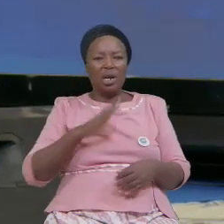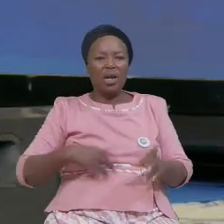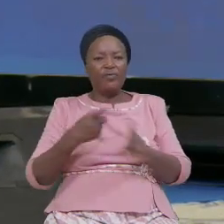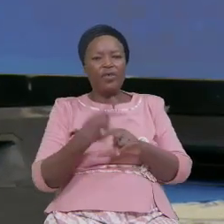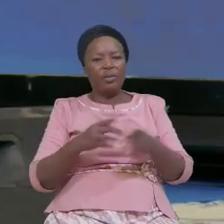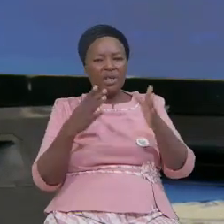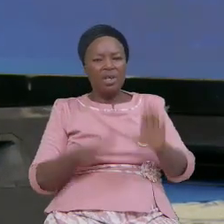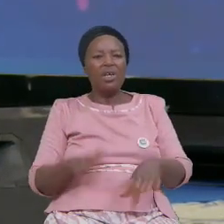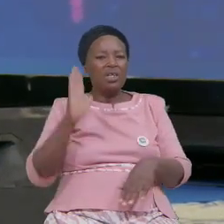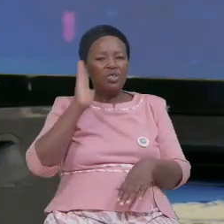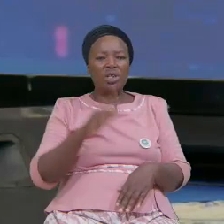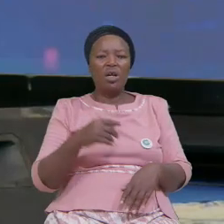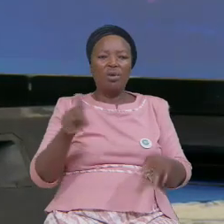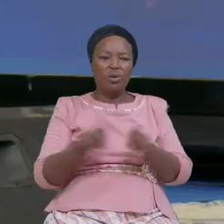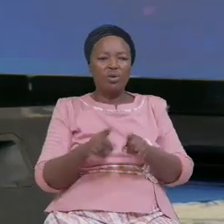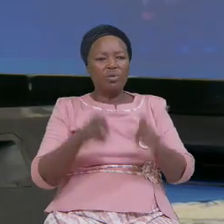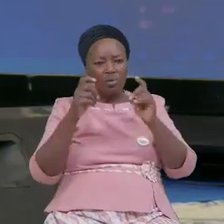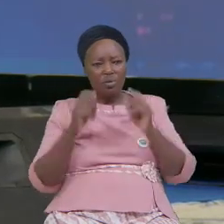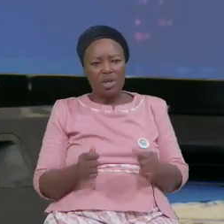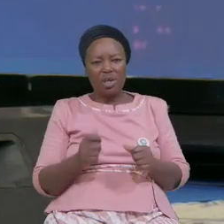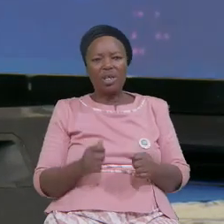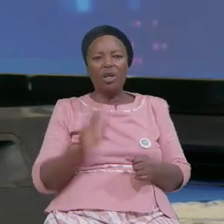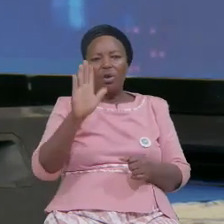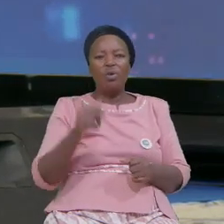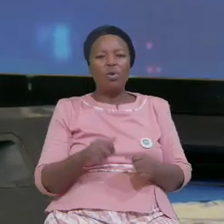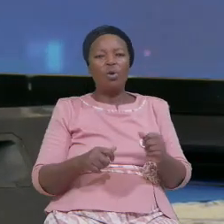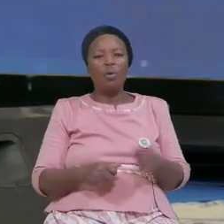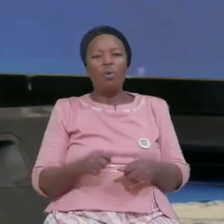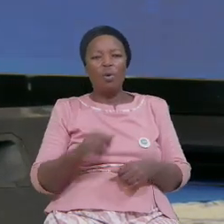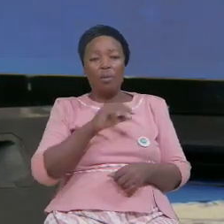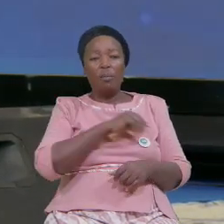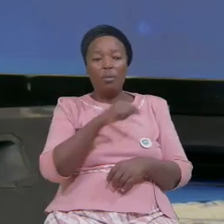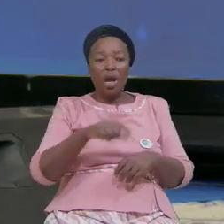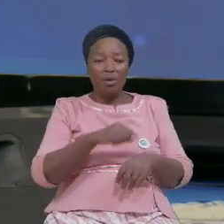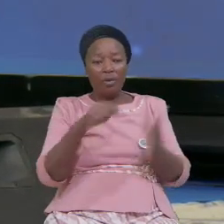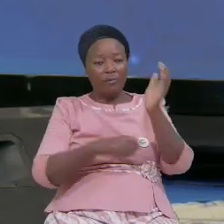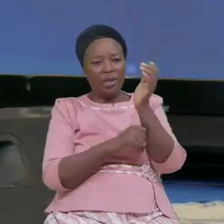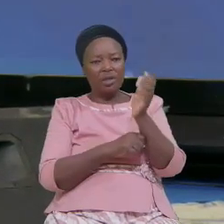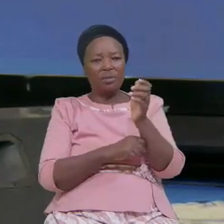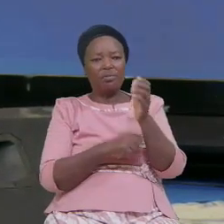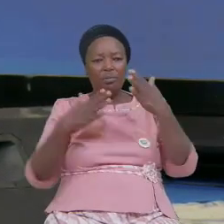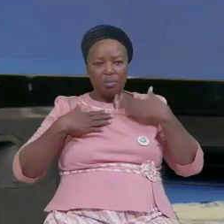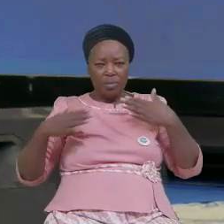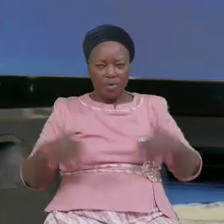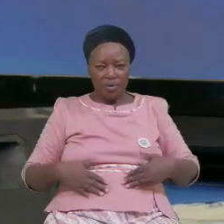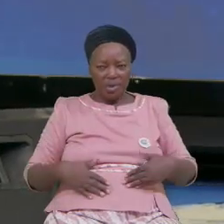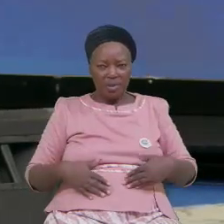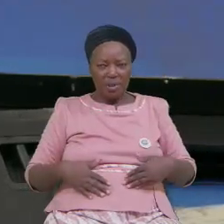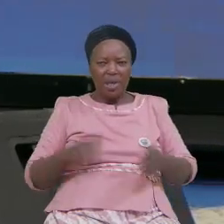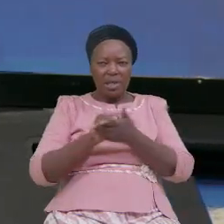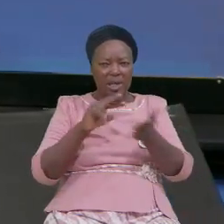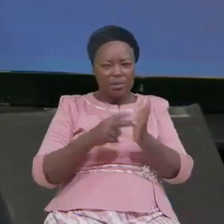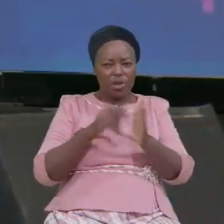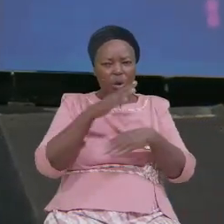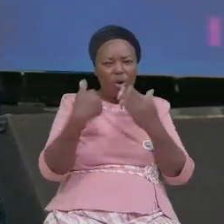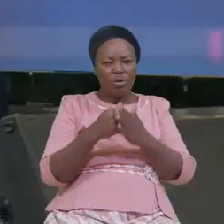shall also quicken your mortal bodies. That means all the parts that are dead in